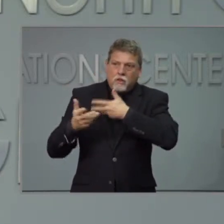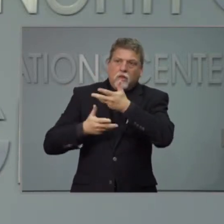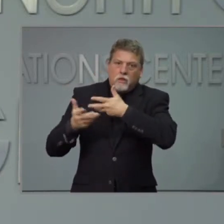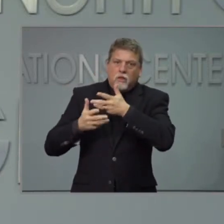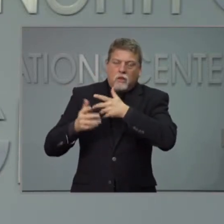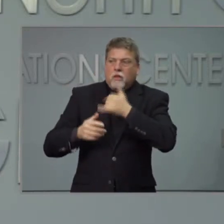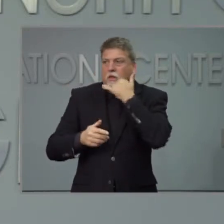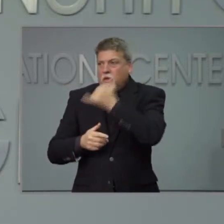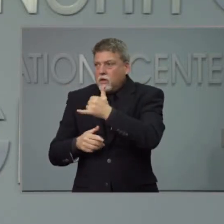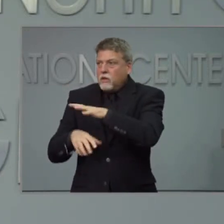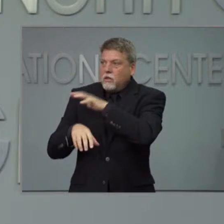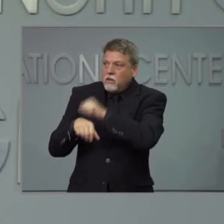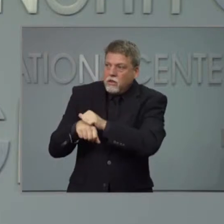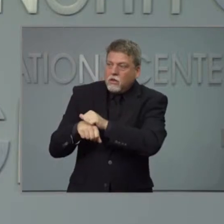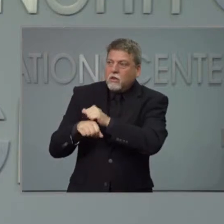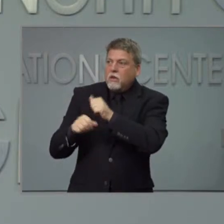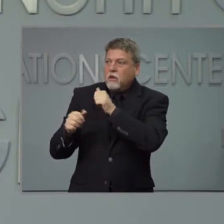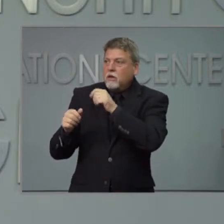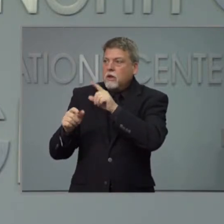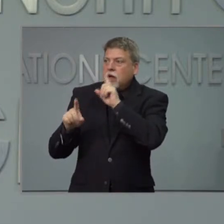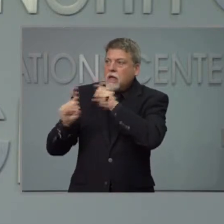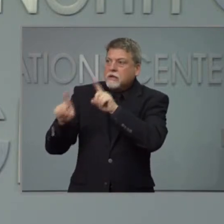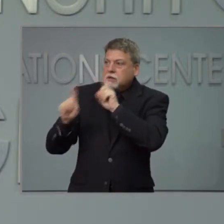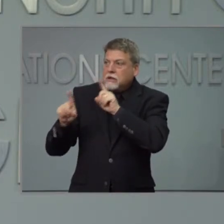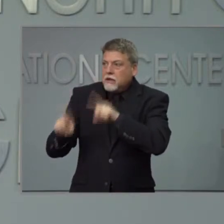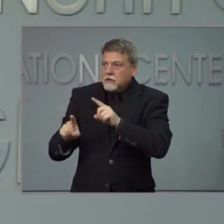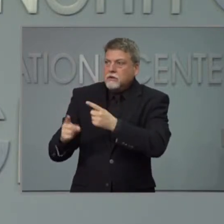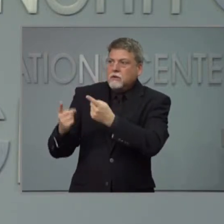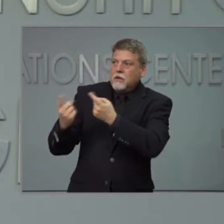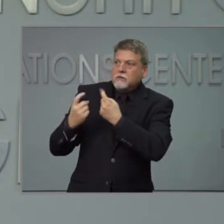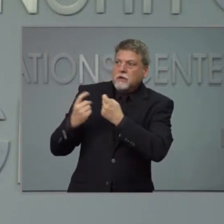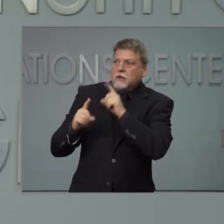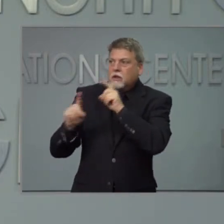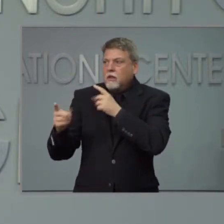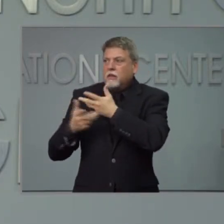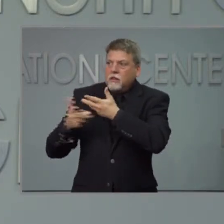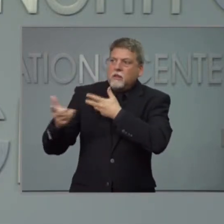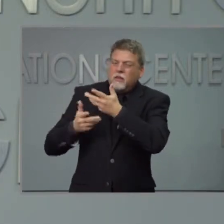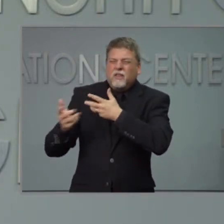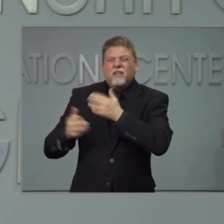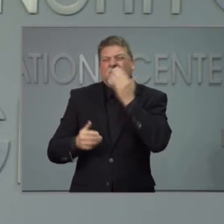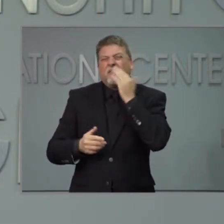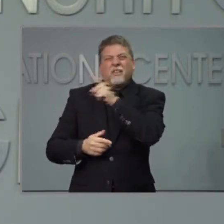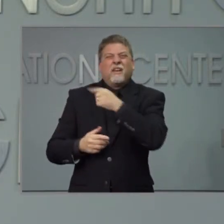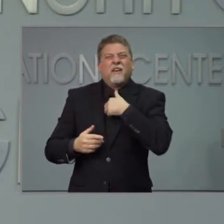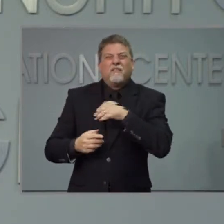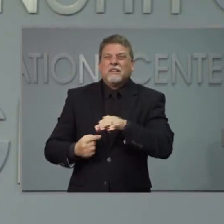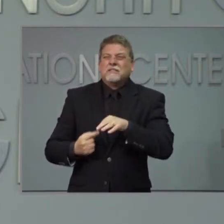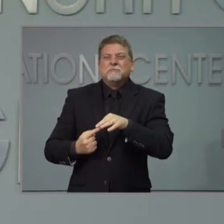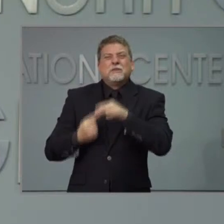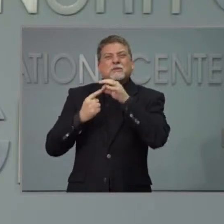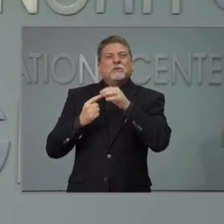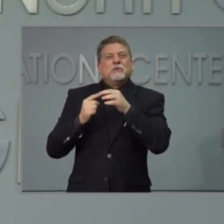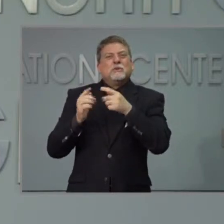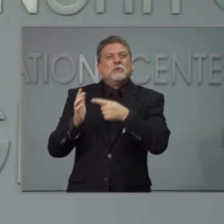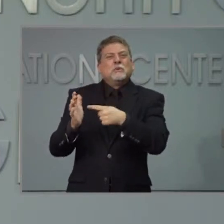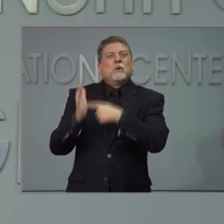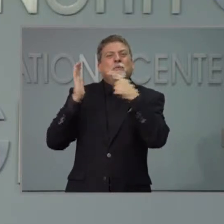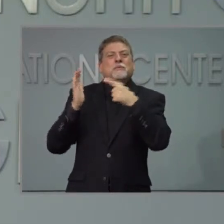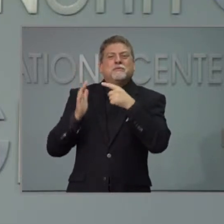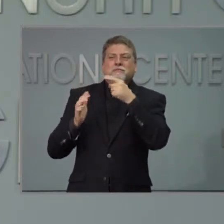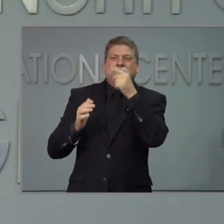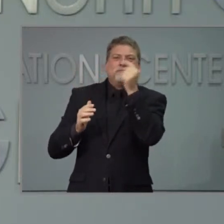get a test. It's not that difficult, but you have to maybe pass some of the requirements for getting a test